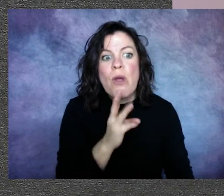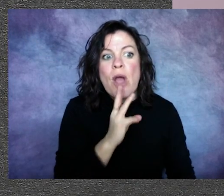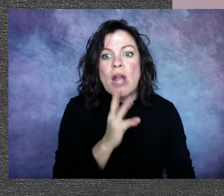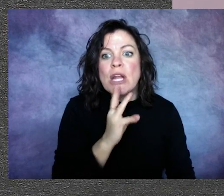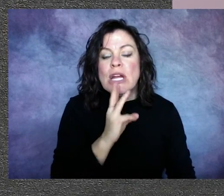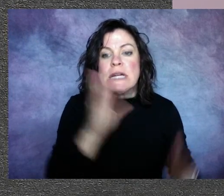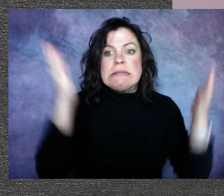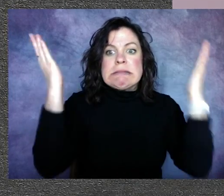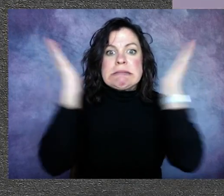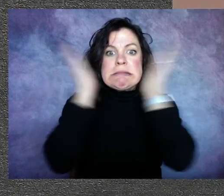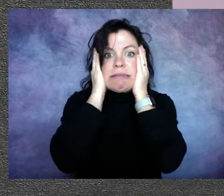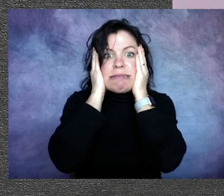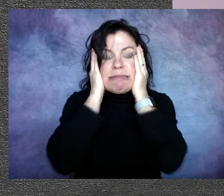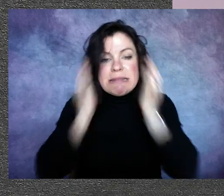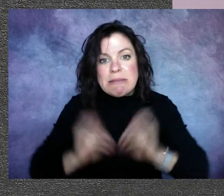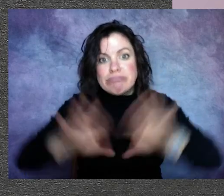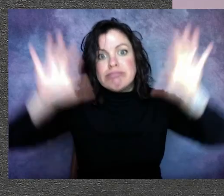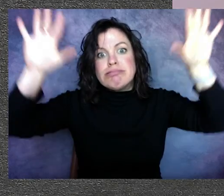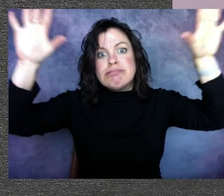Splash!